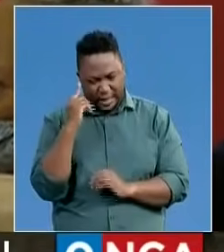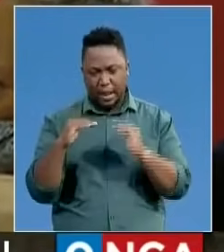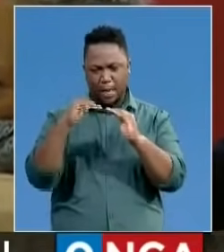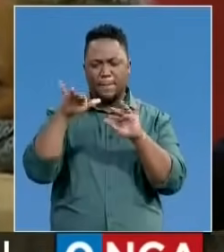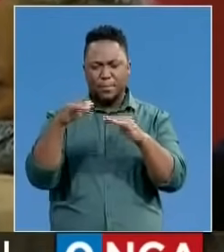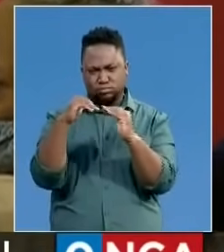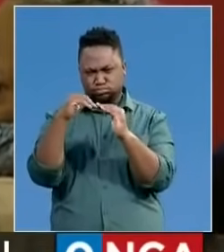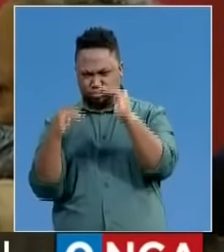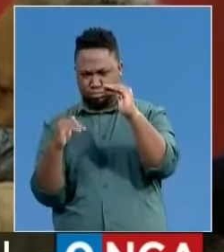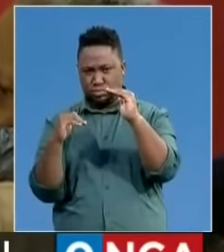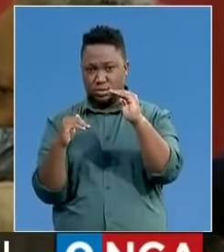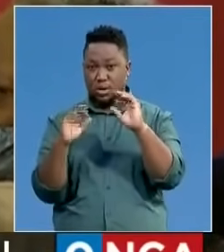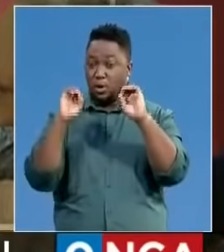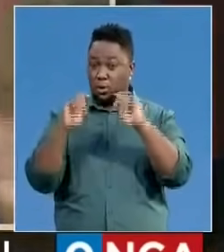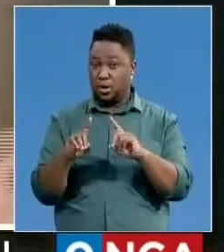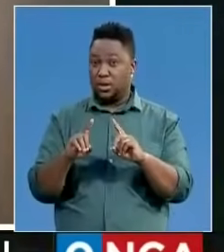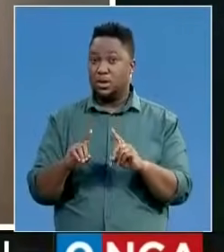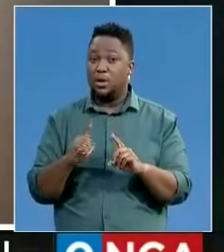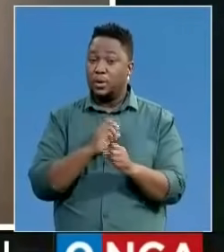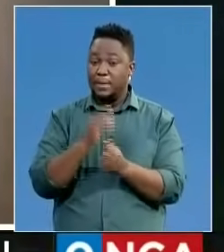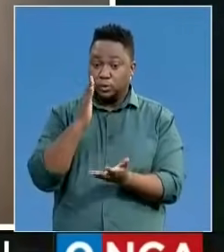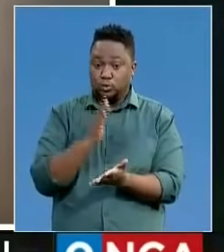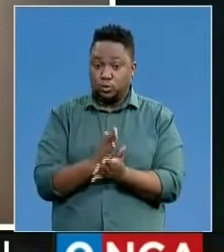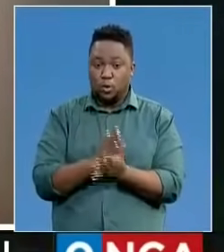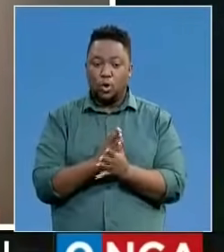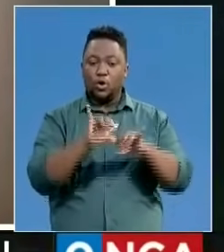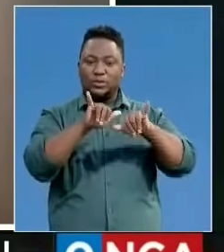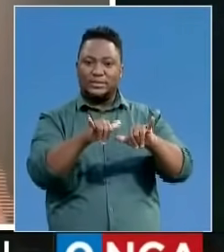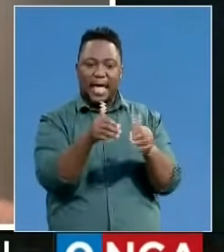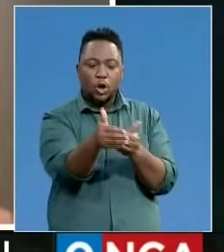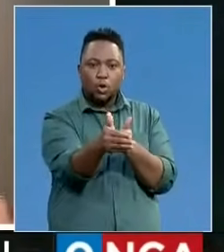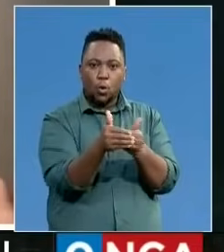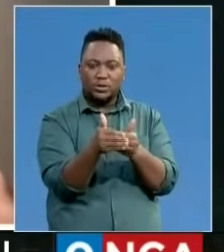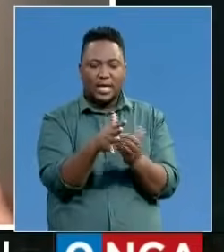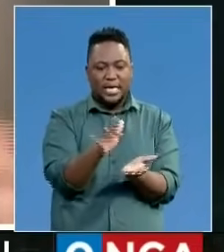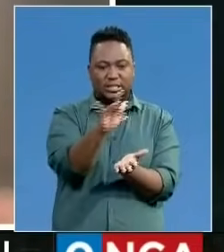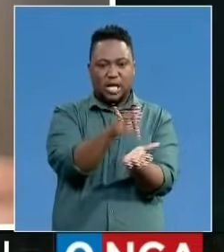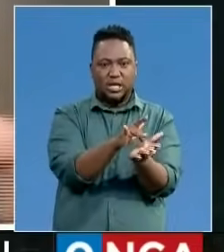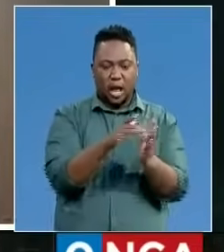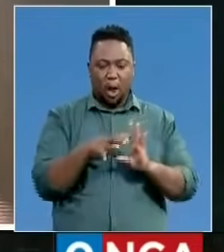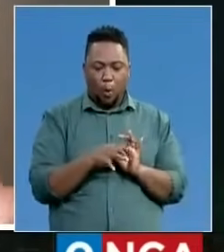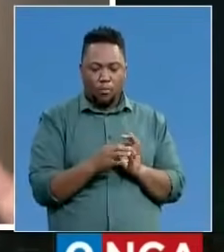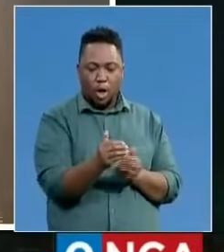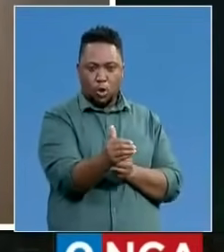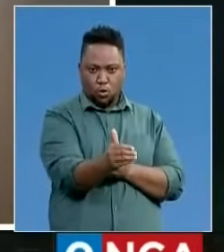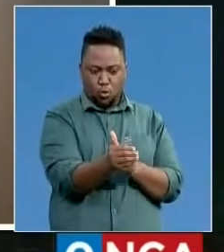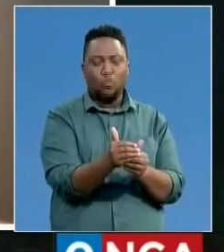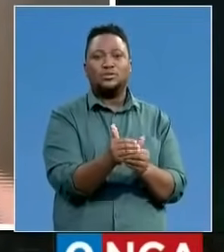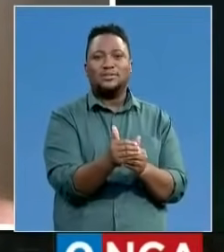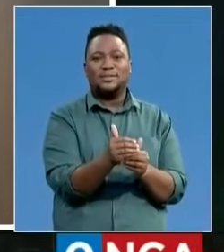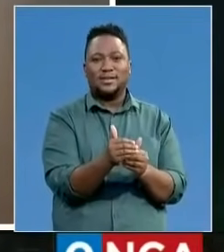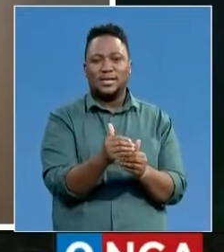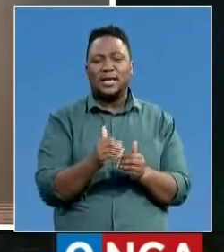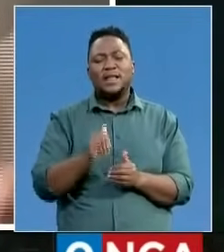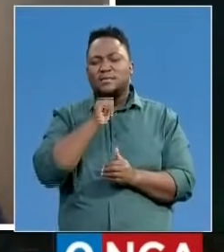then also start circumscribing the sites closer to where people live. So if people then started registering a little bit later in certain sites